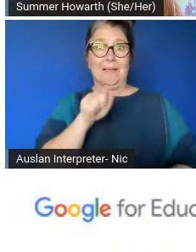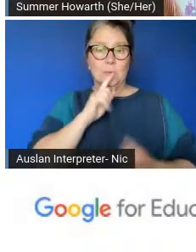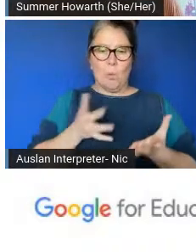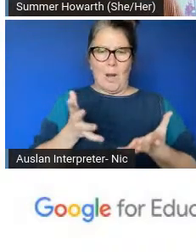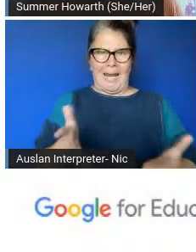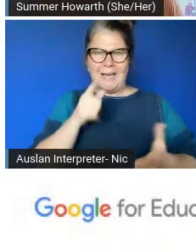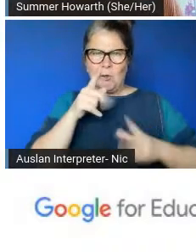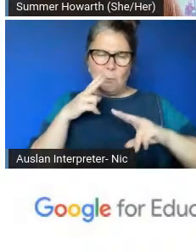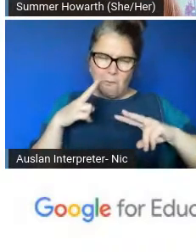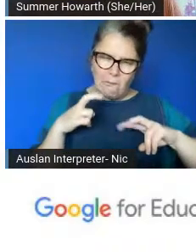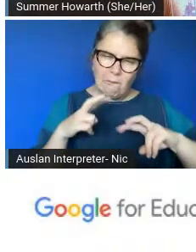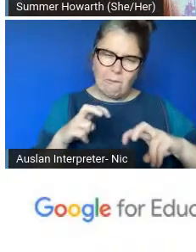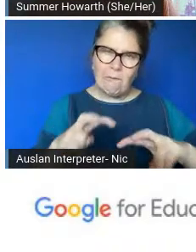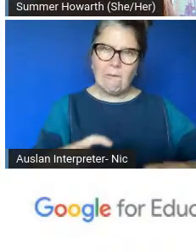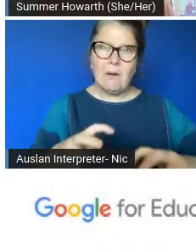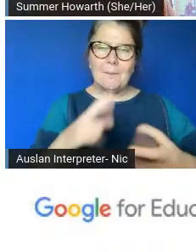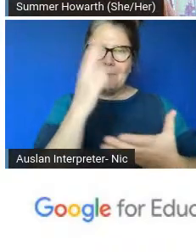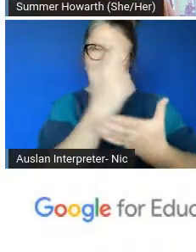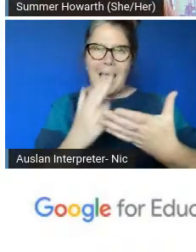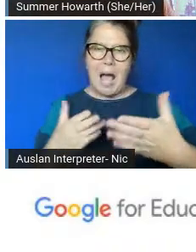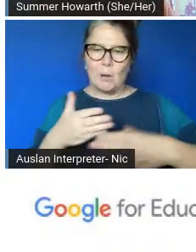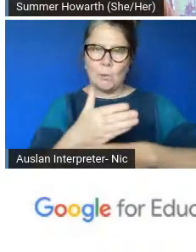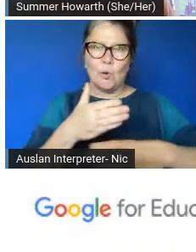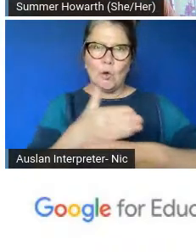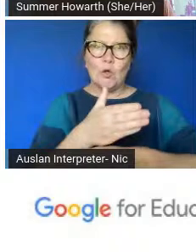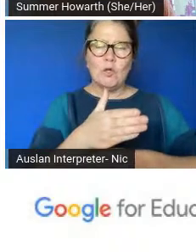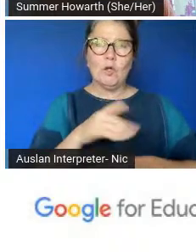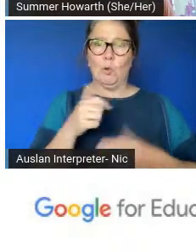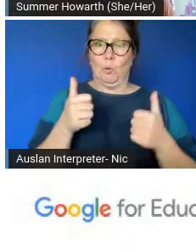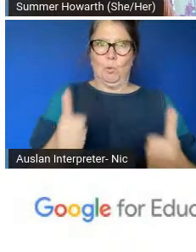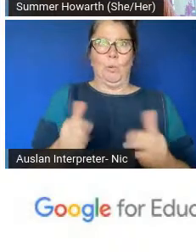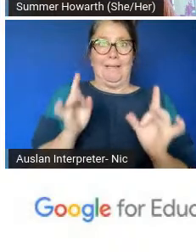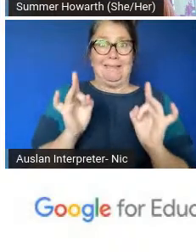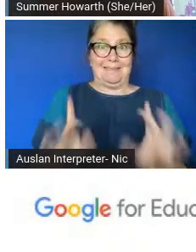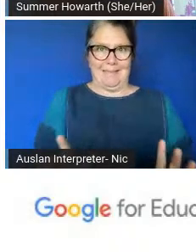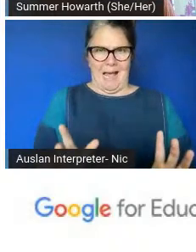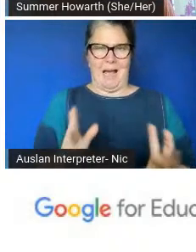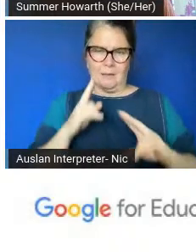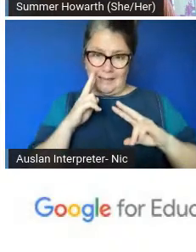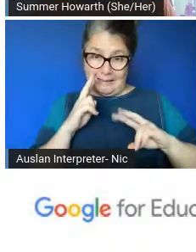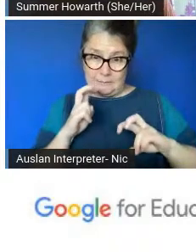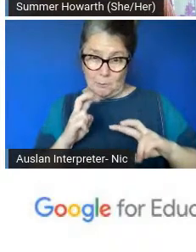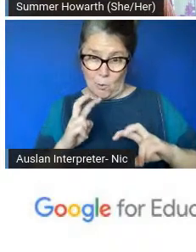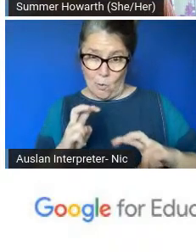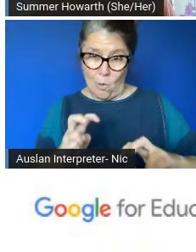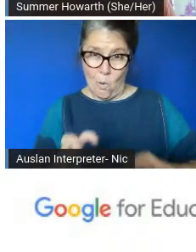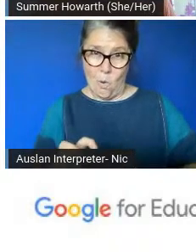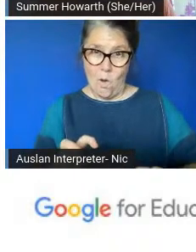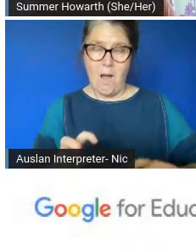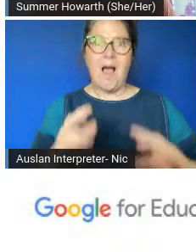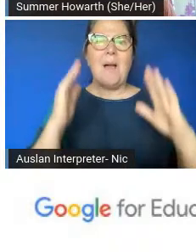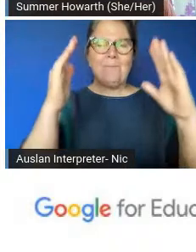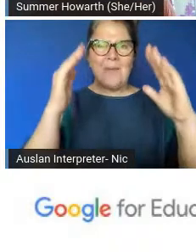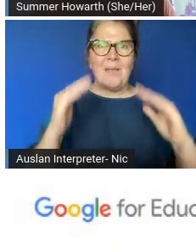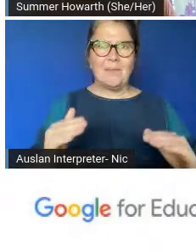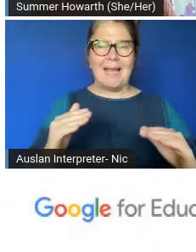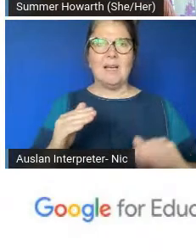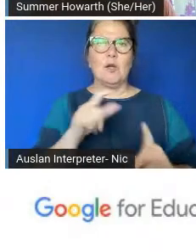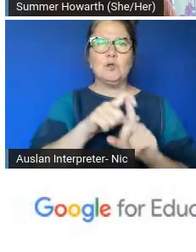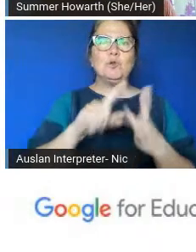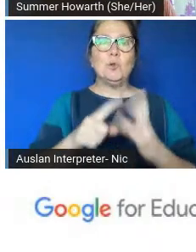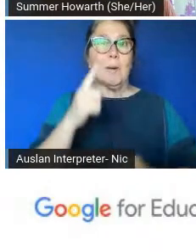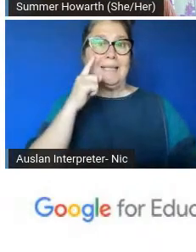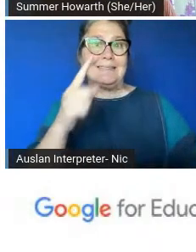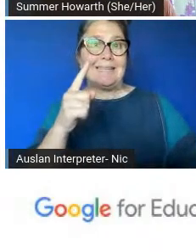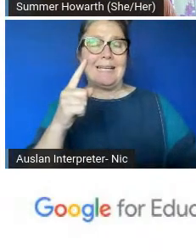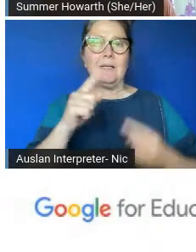artworks as kind of provocations for students, and do something like a see, think, wonder. That idea